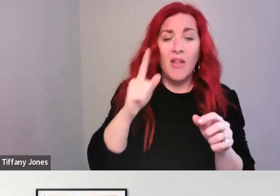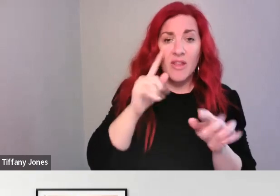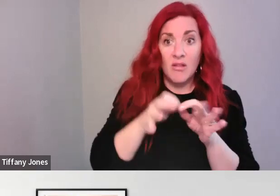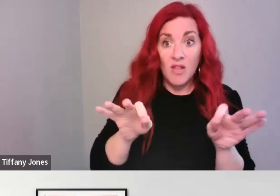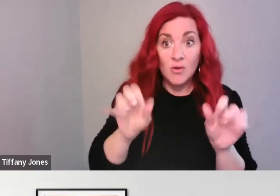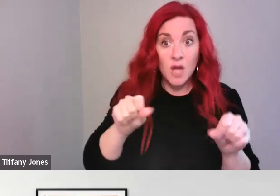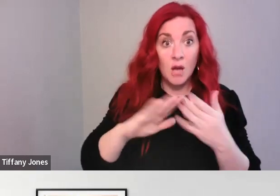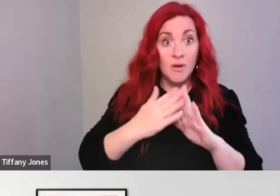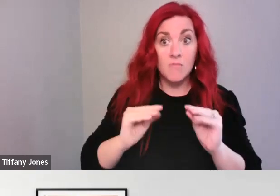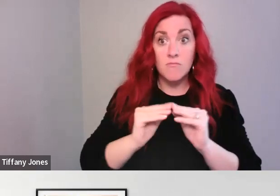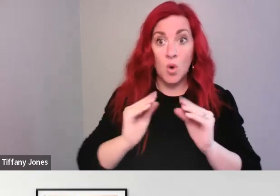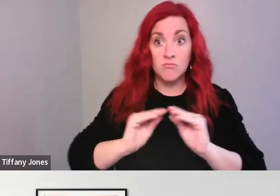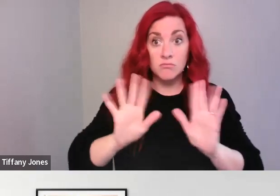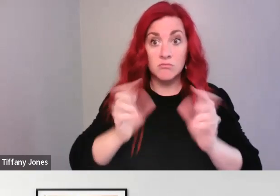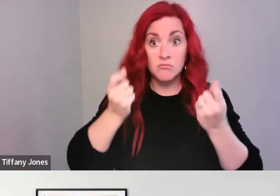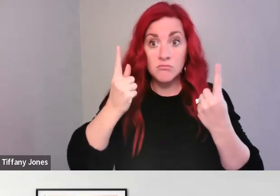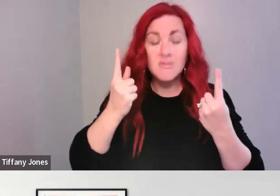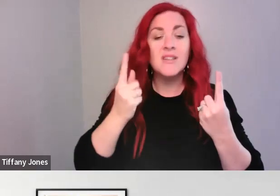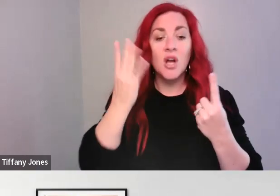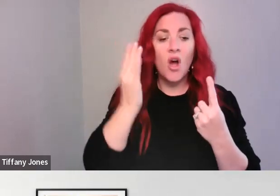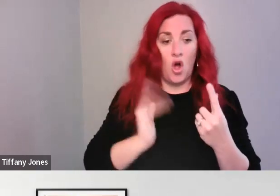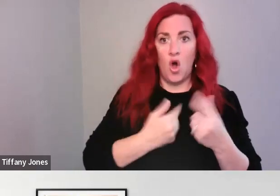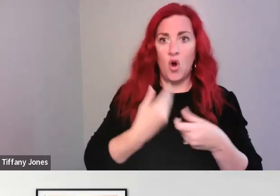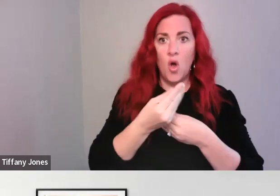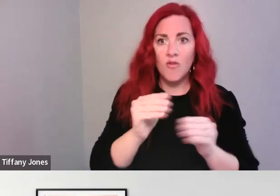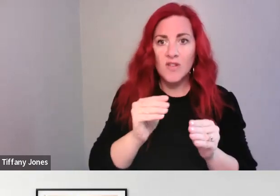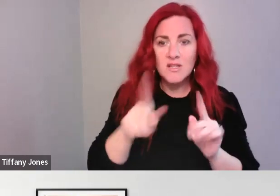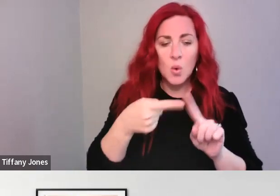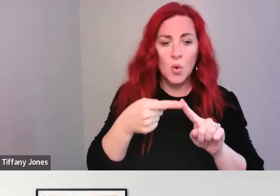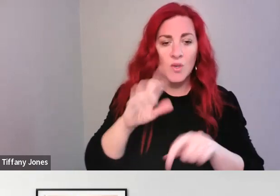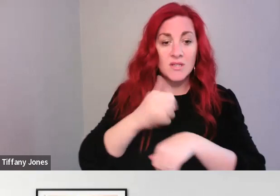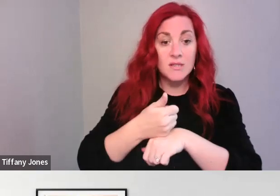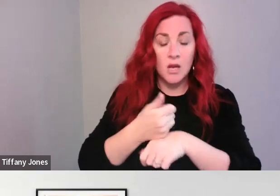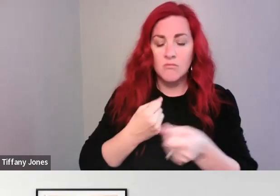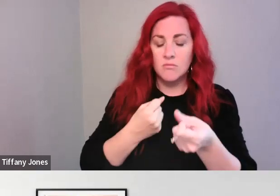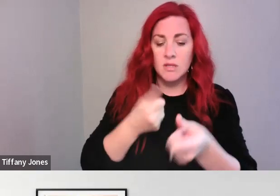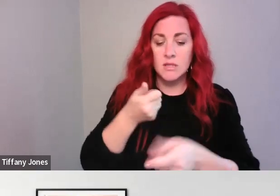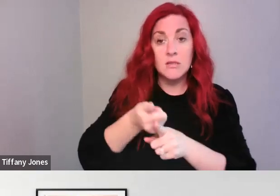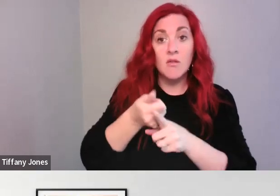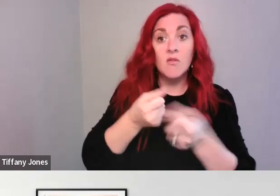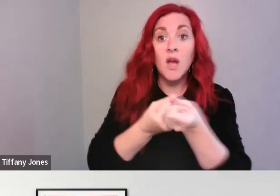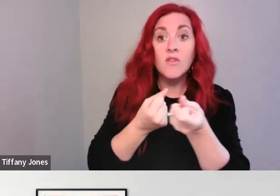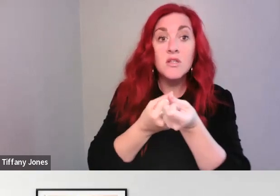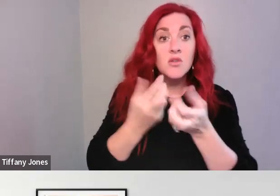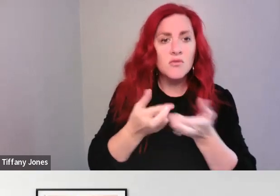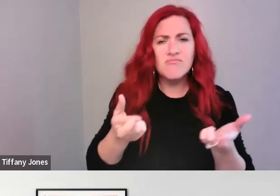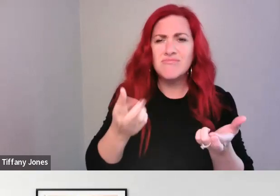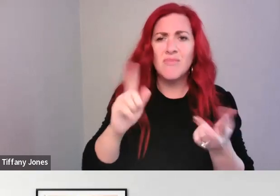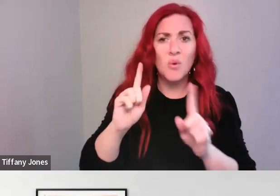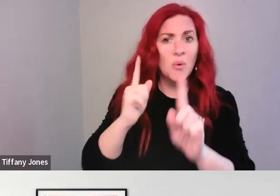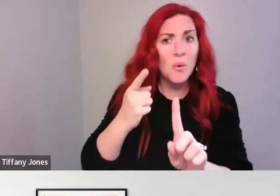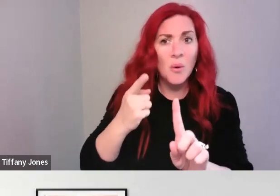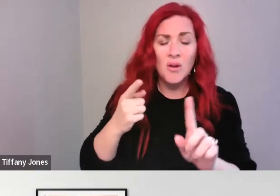understandable. And that's one of the things our office tries to do when we create self-advocacy resources, is we really strive